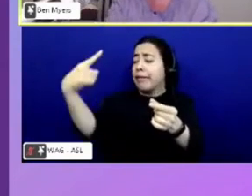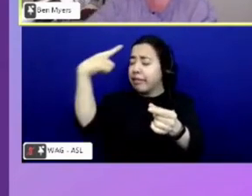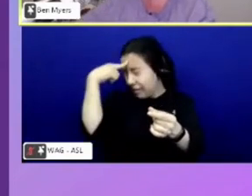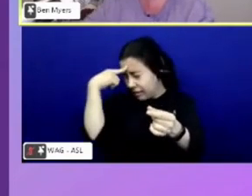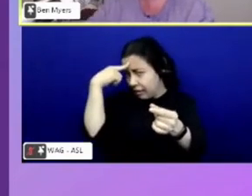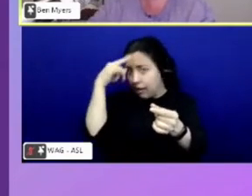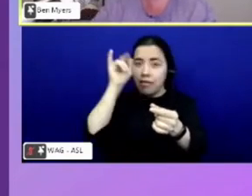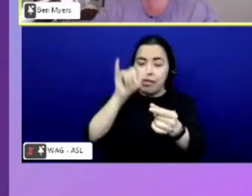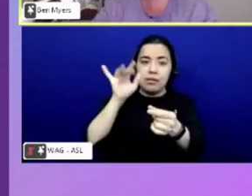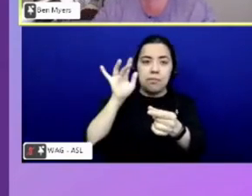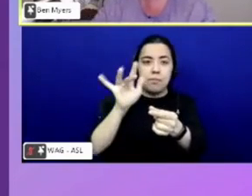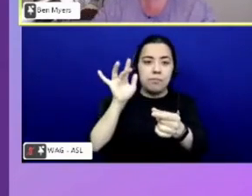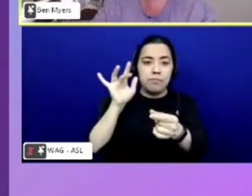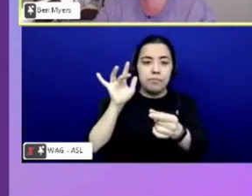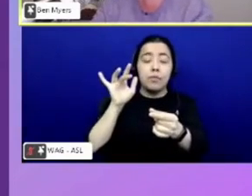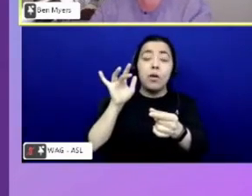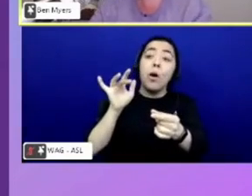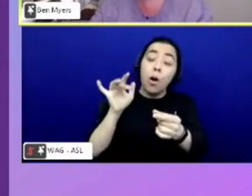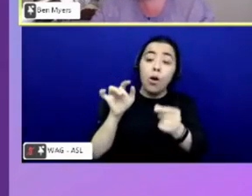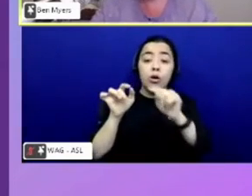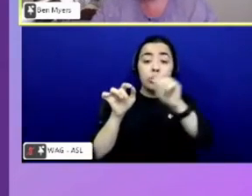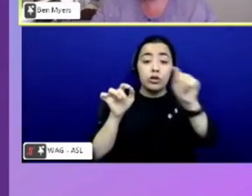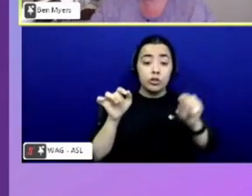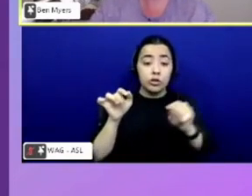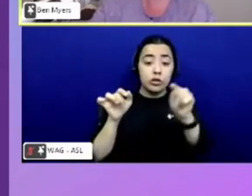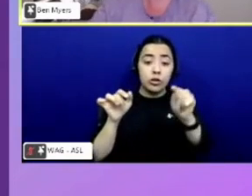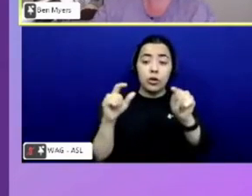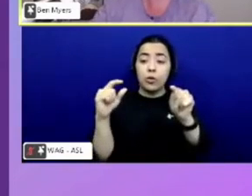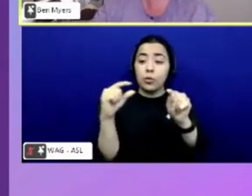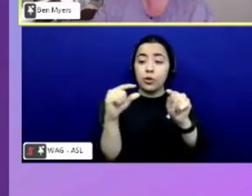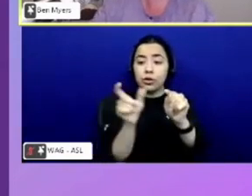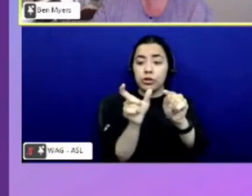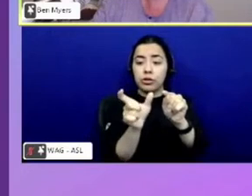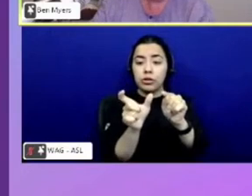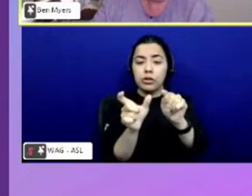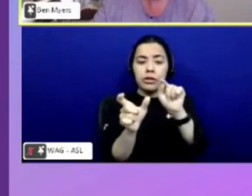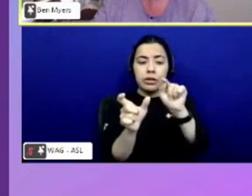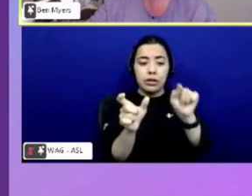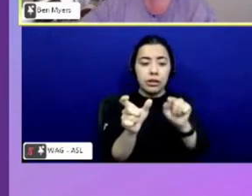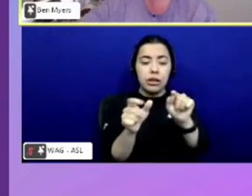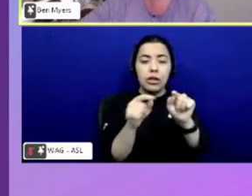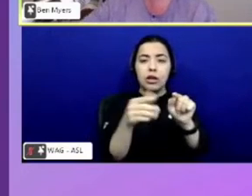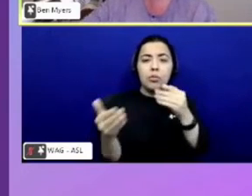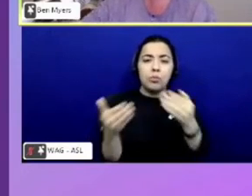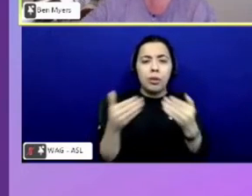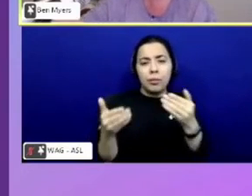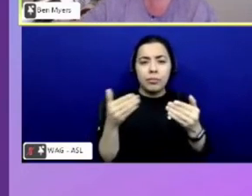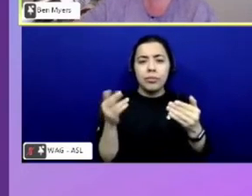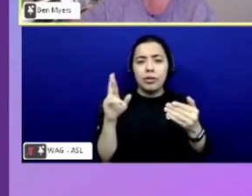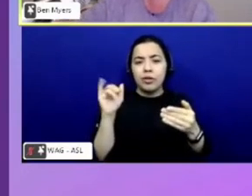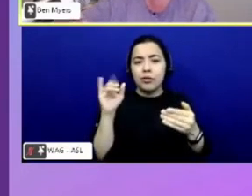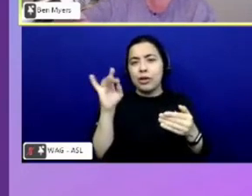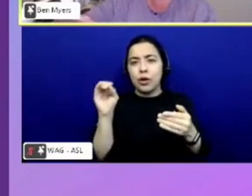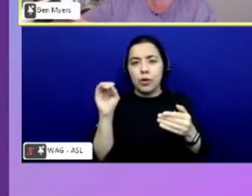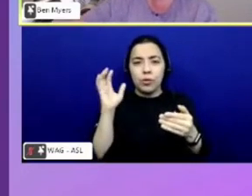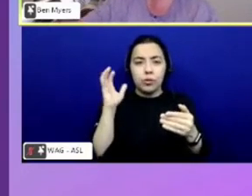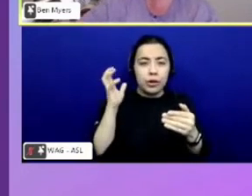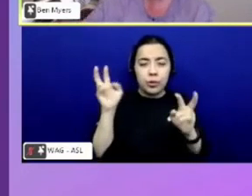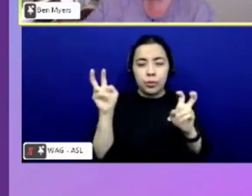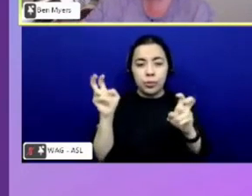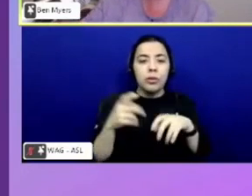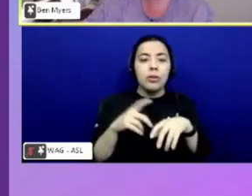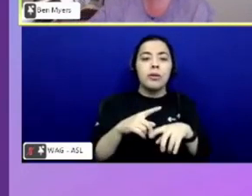circle with some text to the right. That's probably a radio. And so it would guess, and then as the